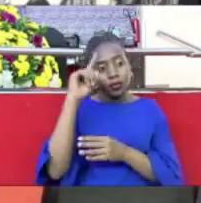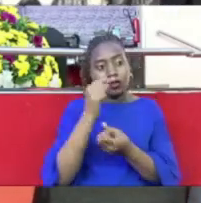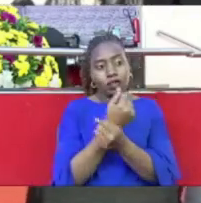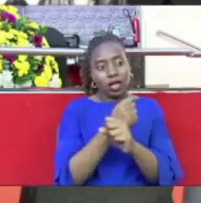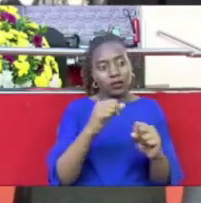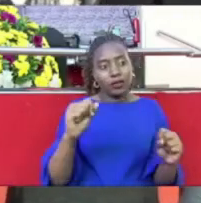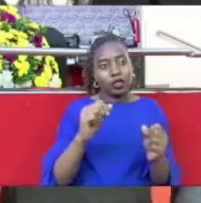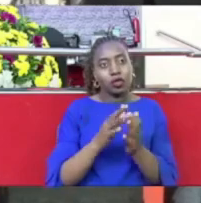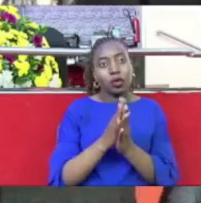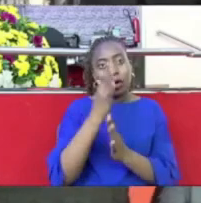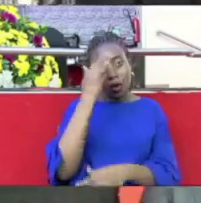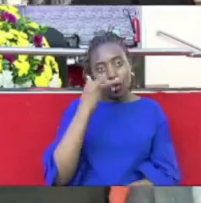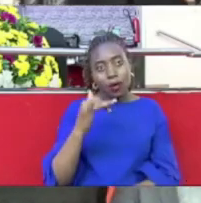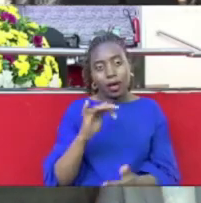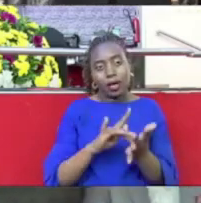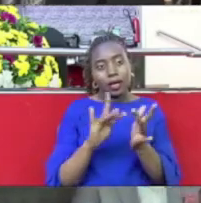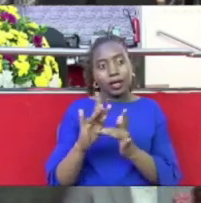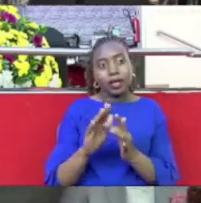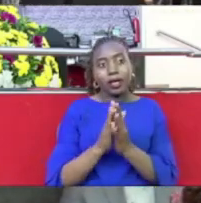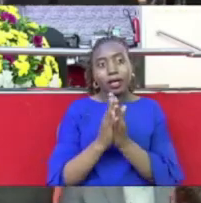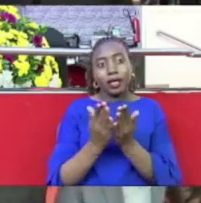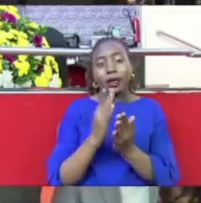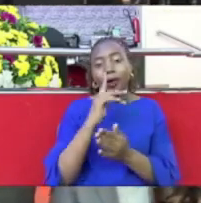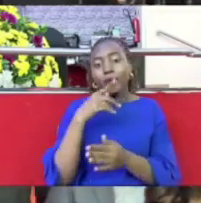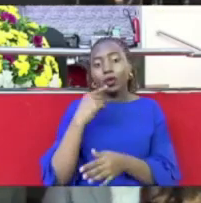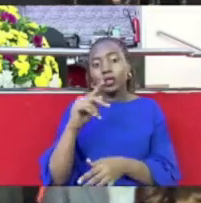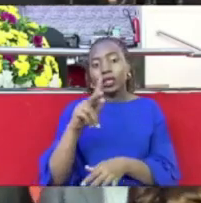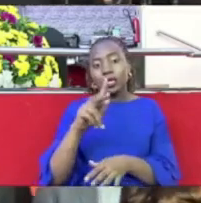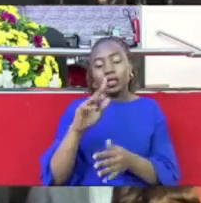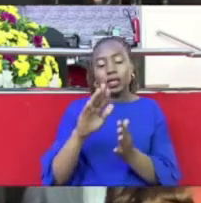Because the Bible says in Psalms chapter number 5, verses